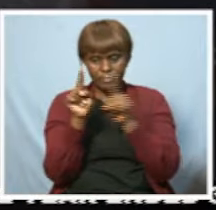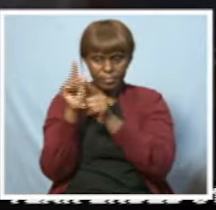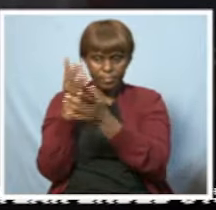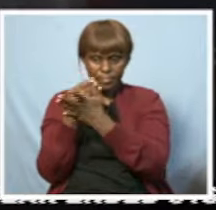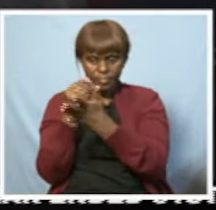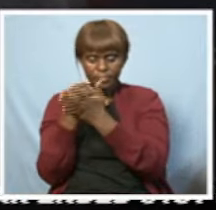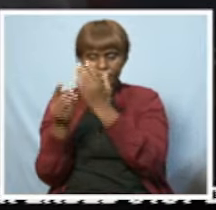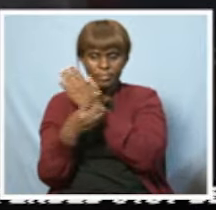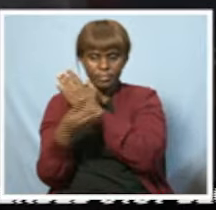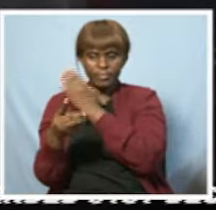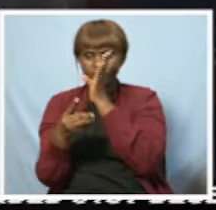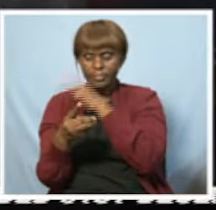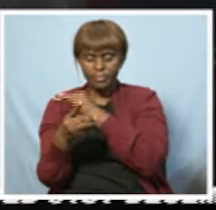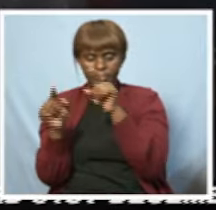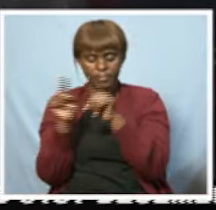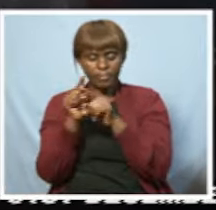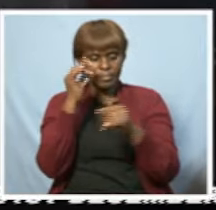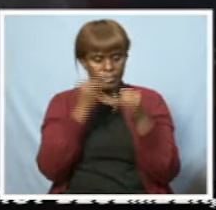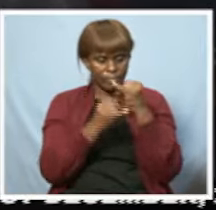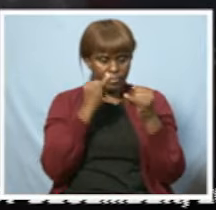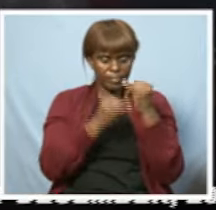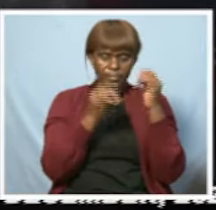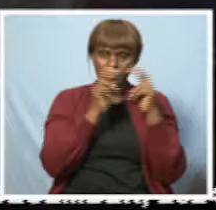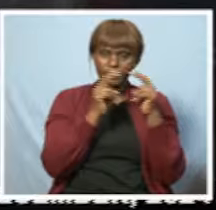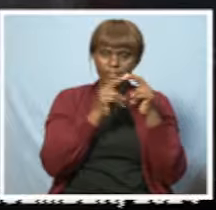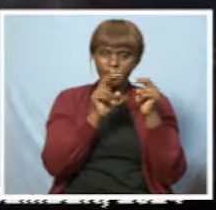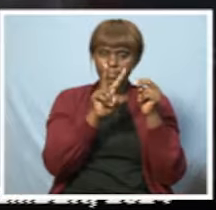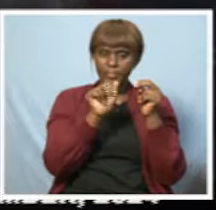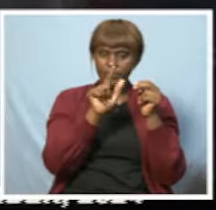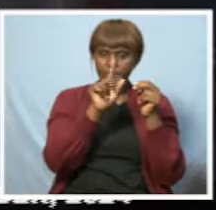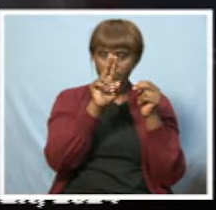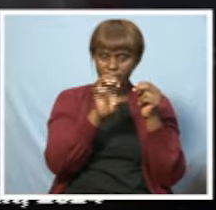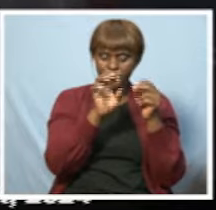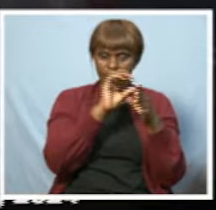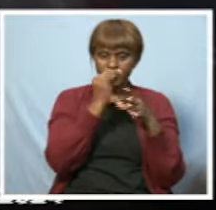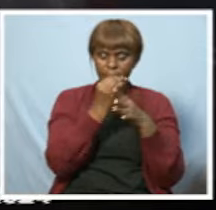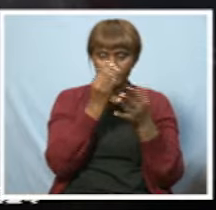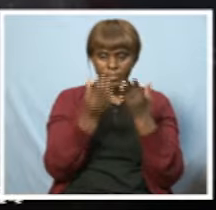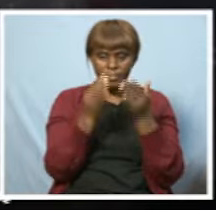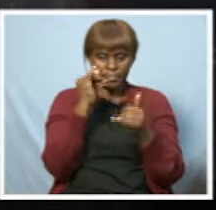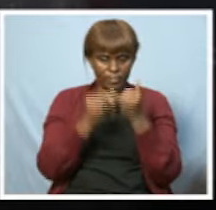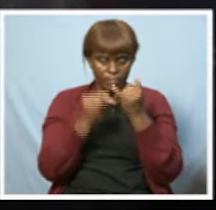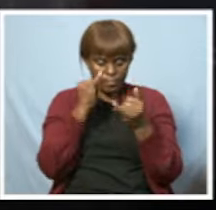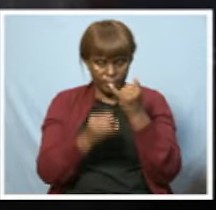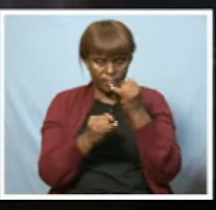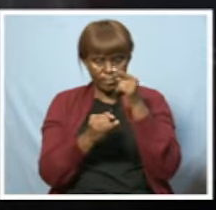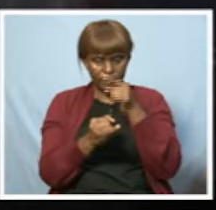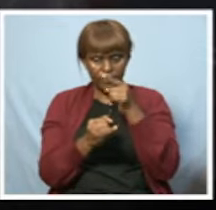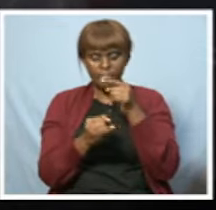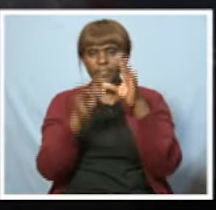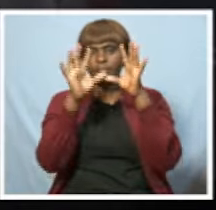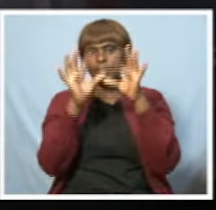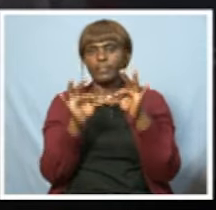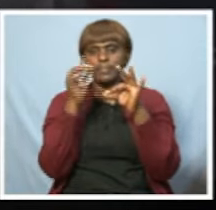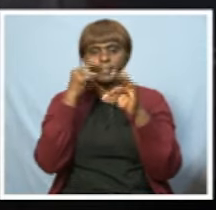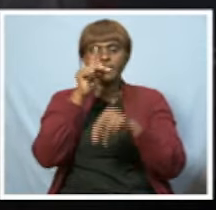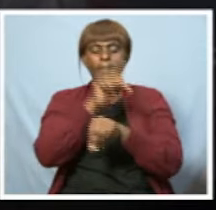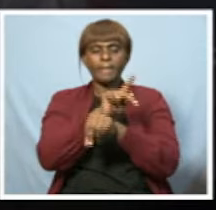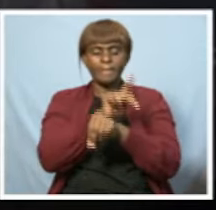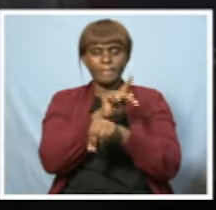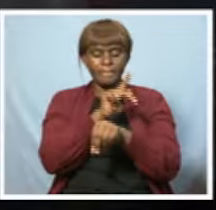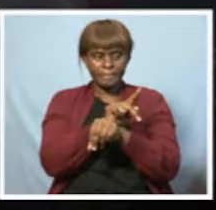Finance Department, the final contract value, or rather the final settlement account for the